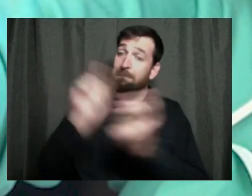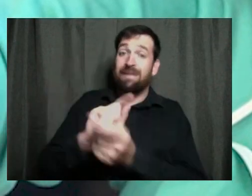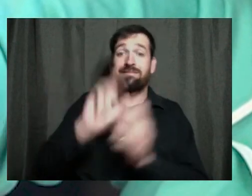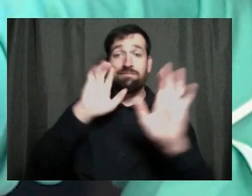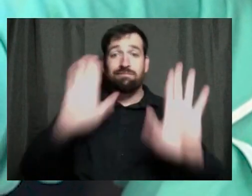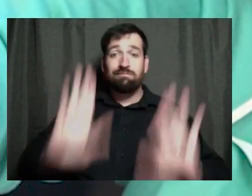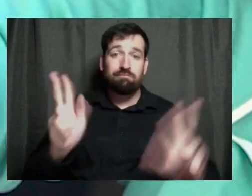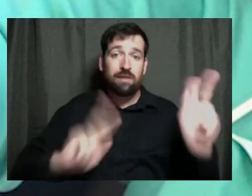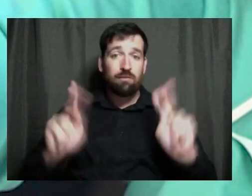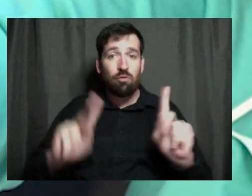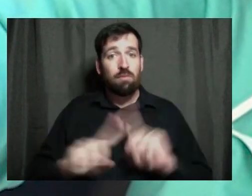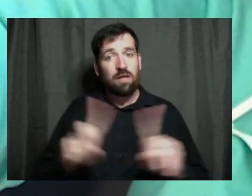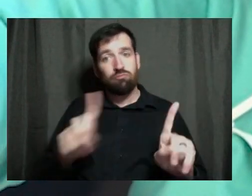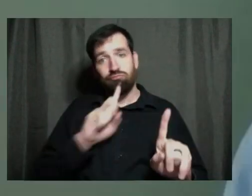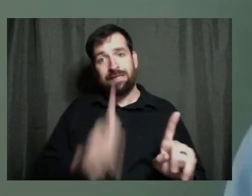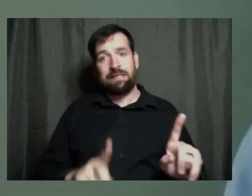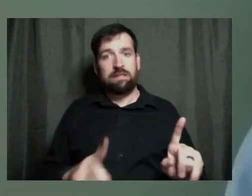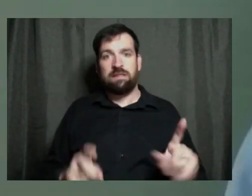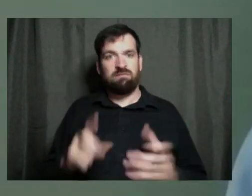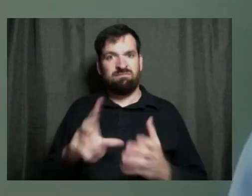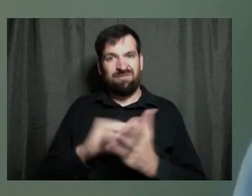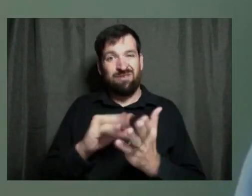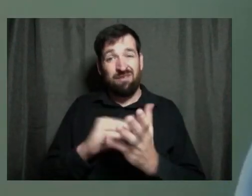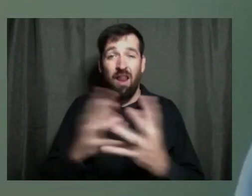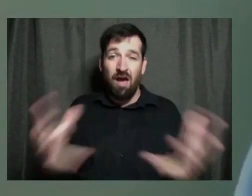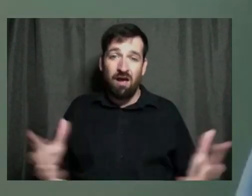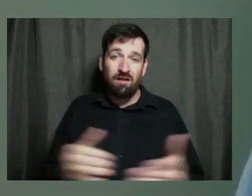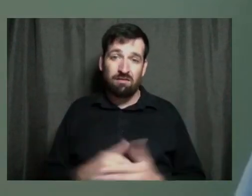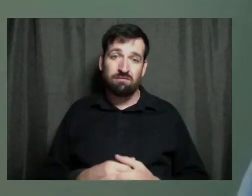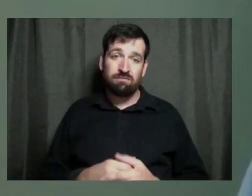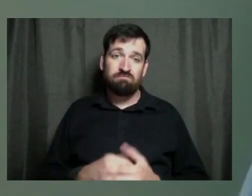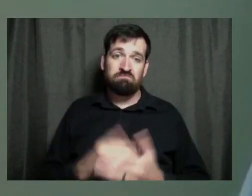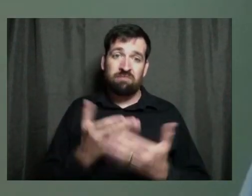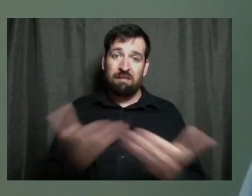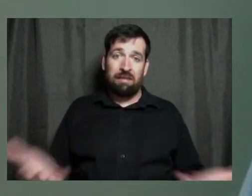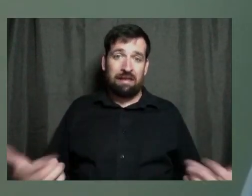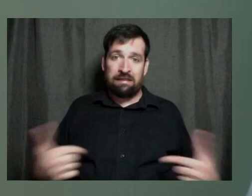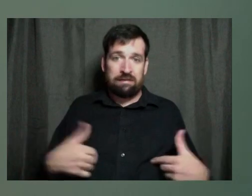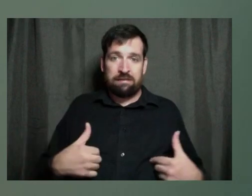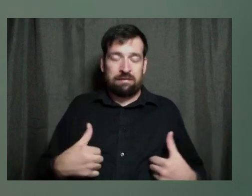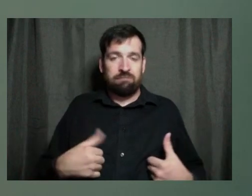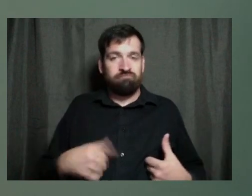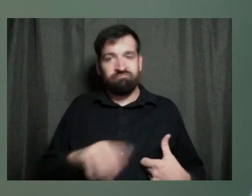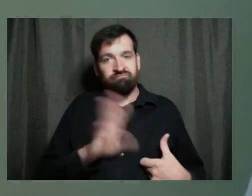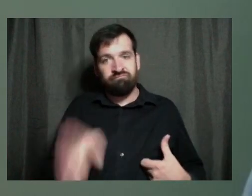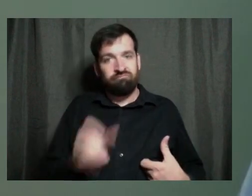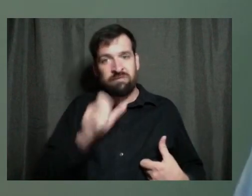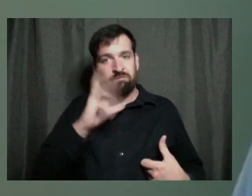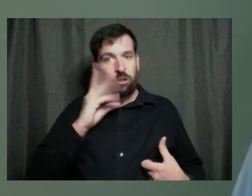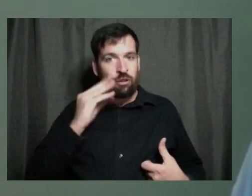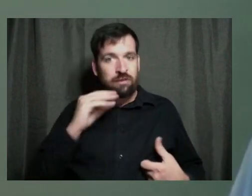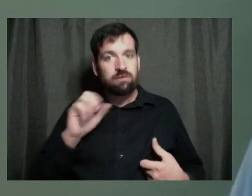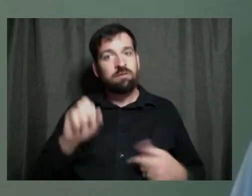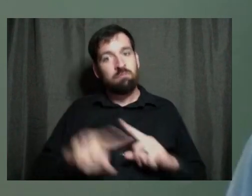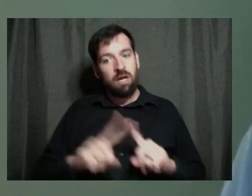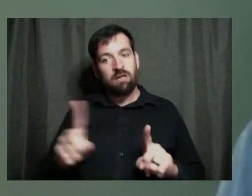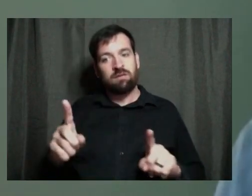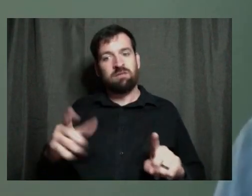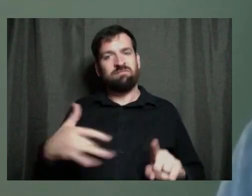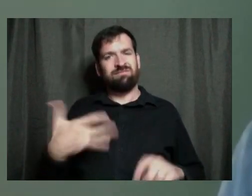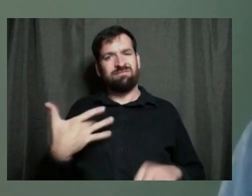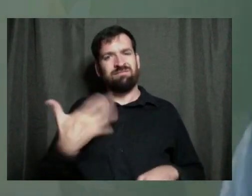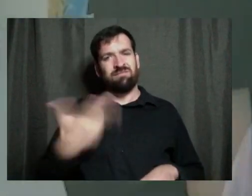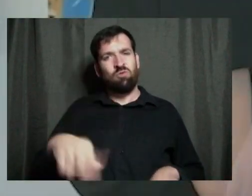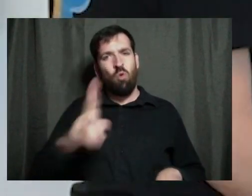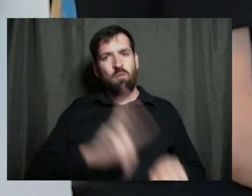I really learned quite a bit, some things that I didn't even know or that I didn't experience, but it also gave me a sense of normalcy on some things I